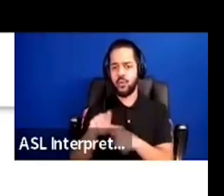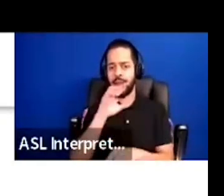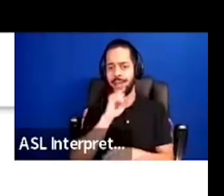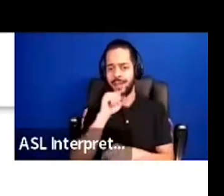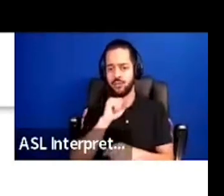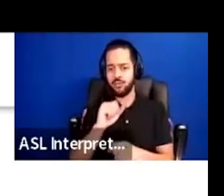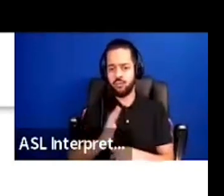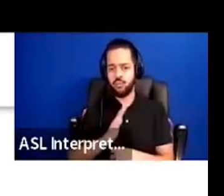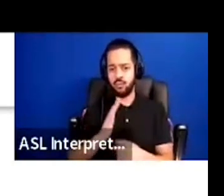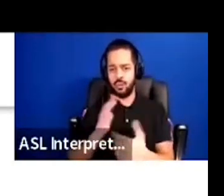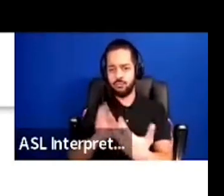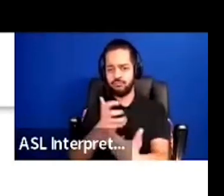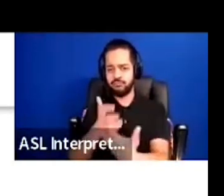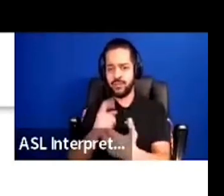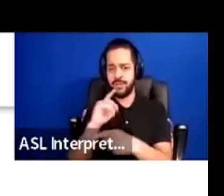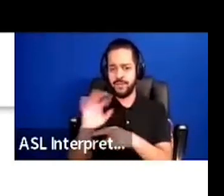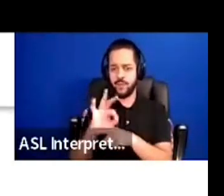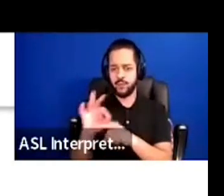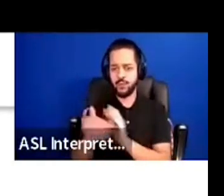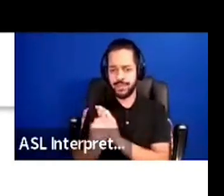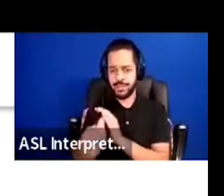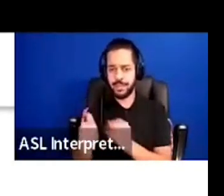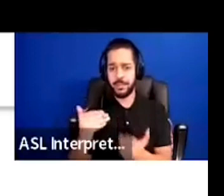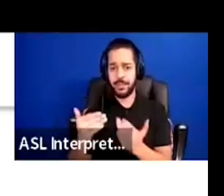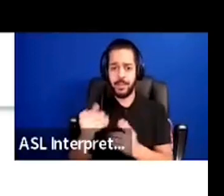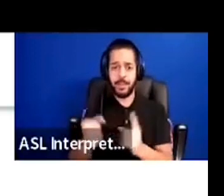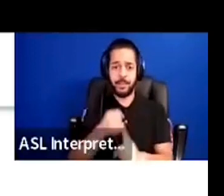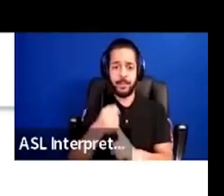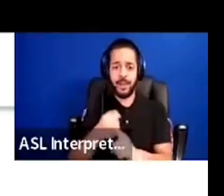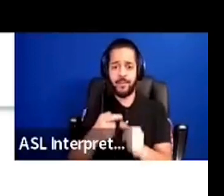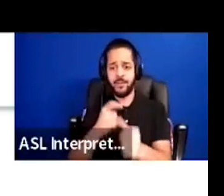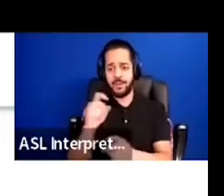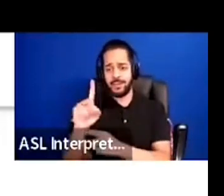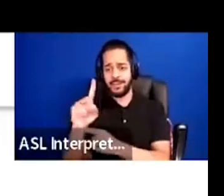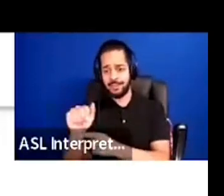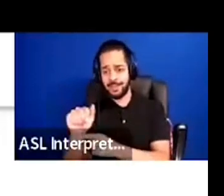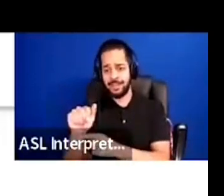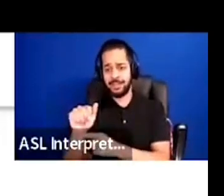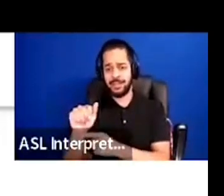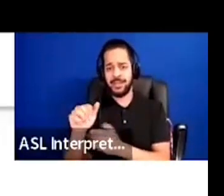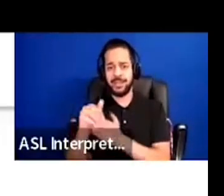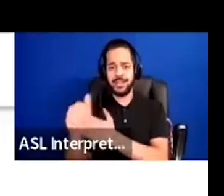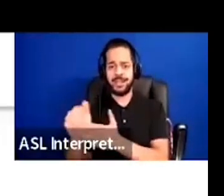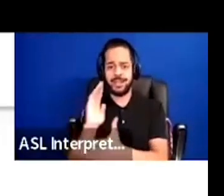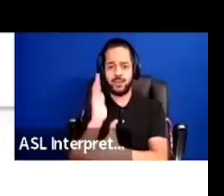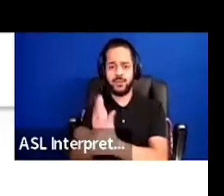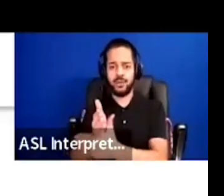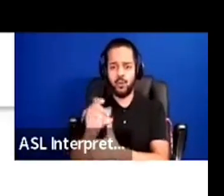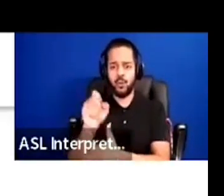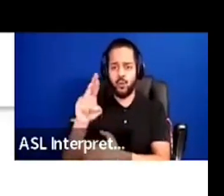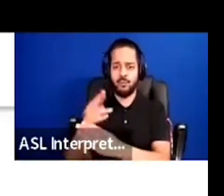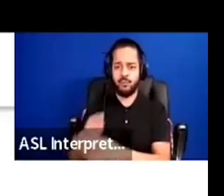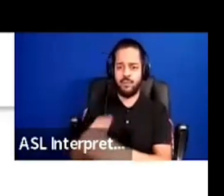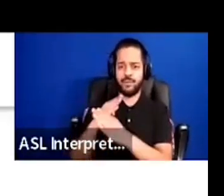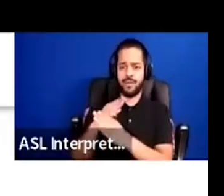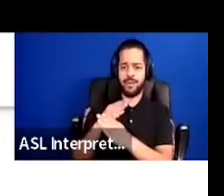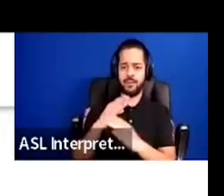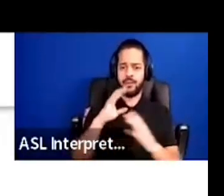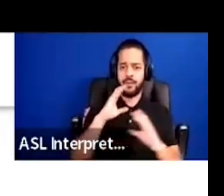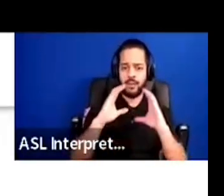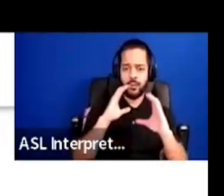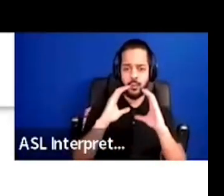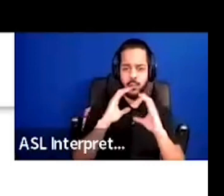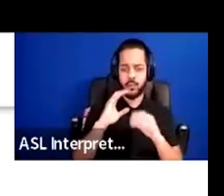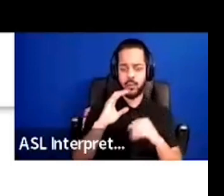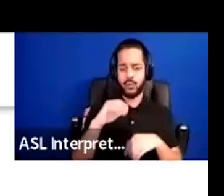for their functional skills that may be impacted by their disability that may interfere with and prevent them from communicating,